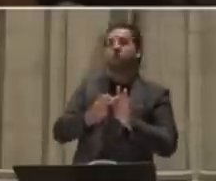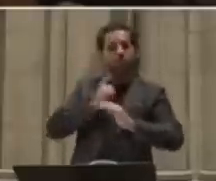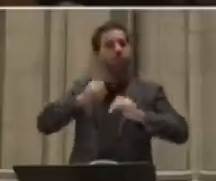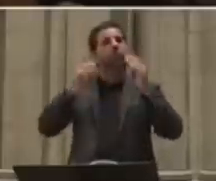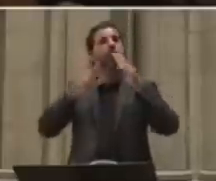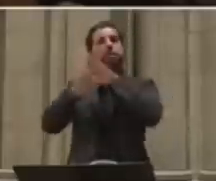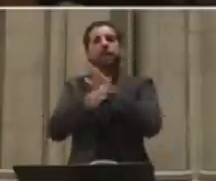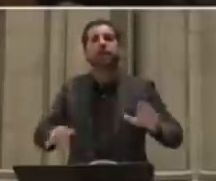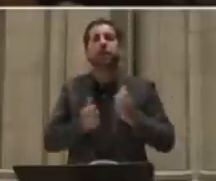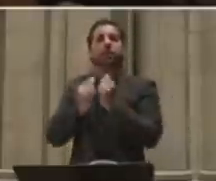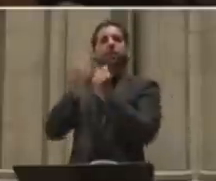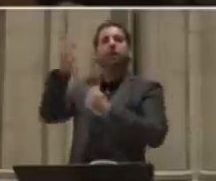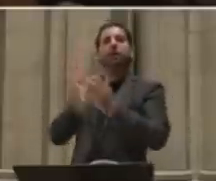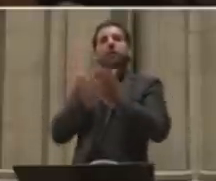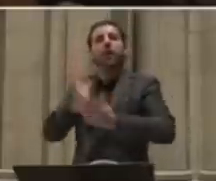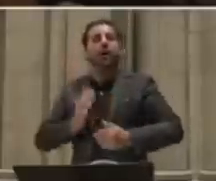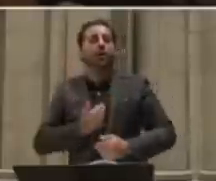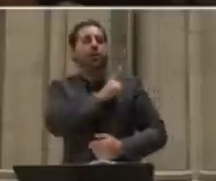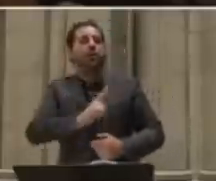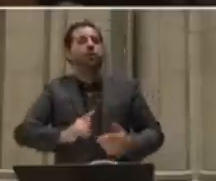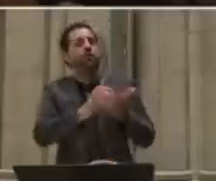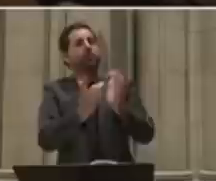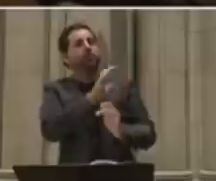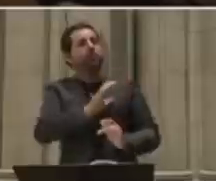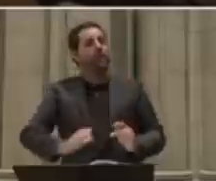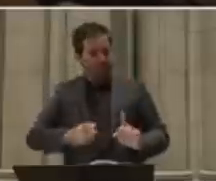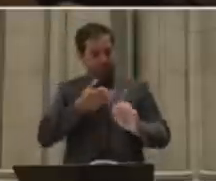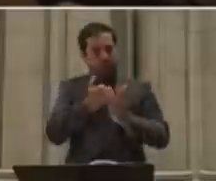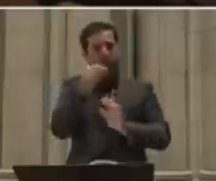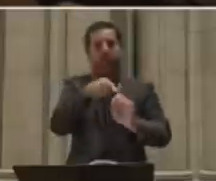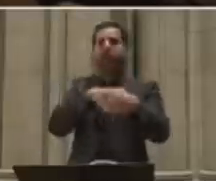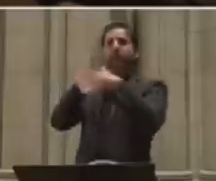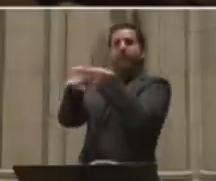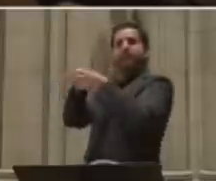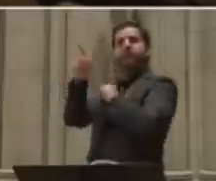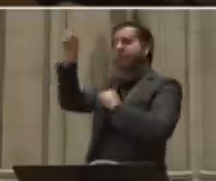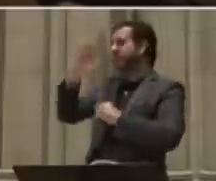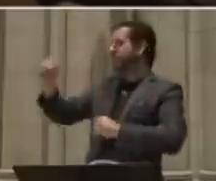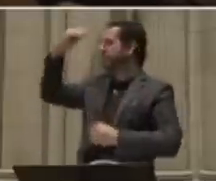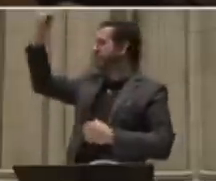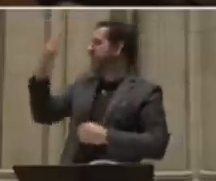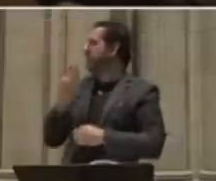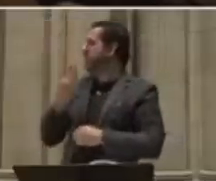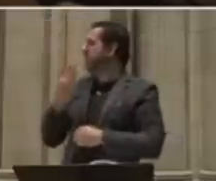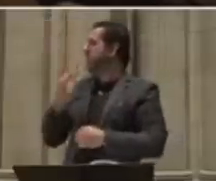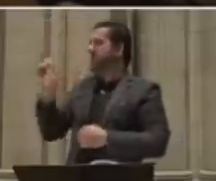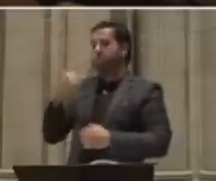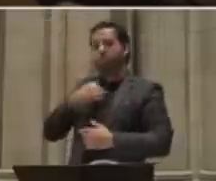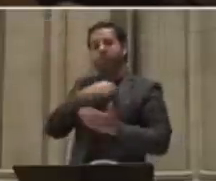God through our Lord Jesus Christ, through whom we have obtained access to this grace in which we